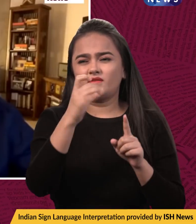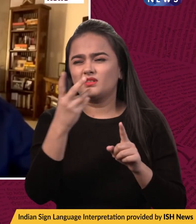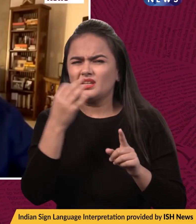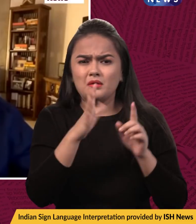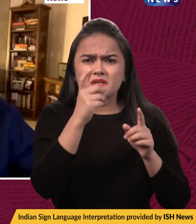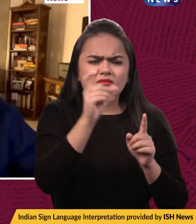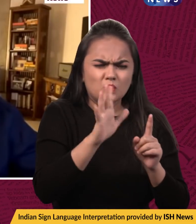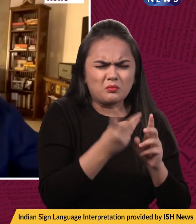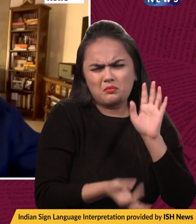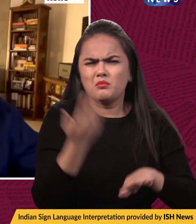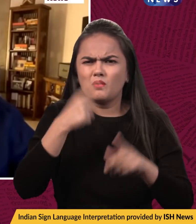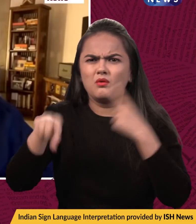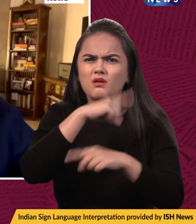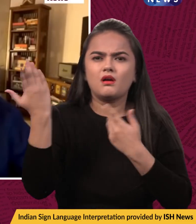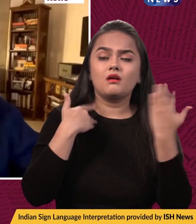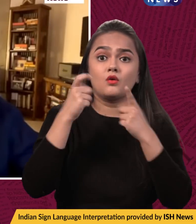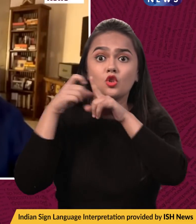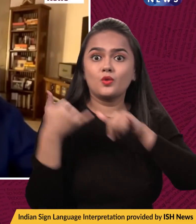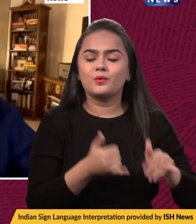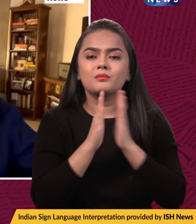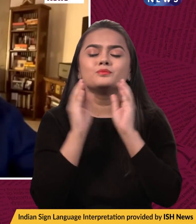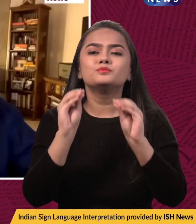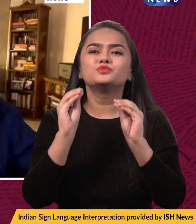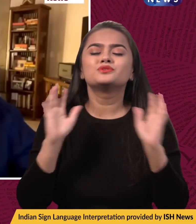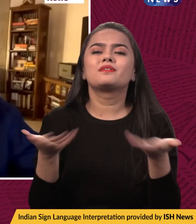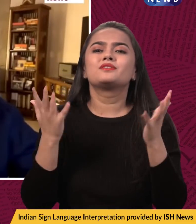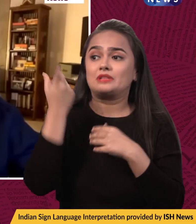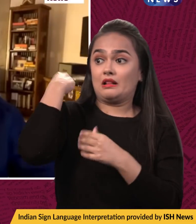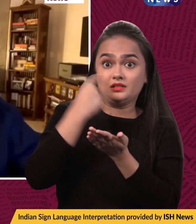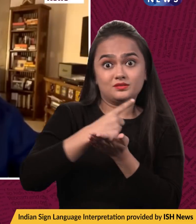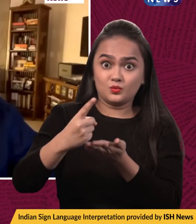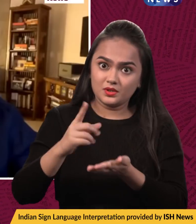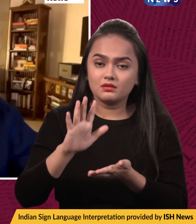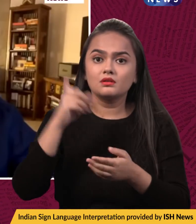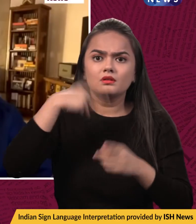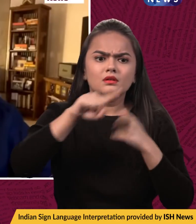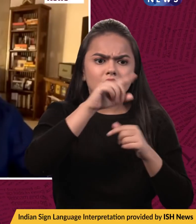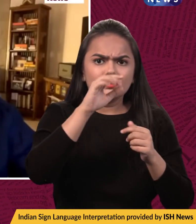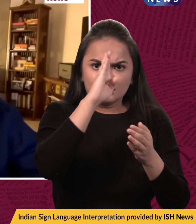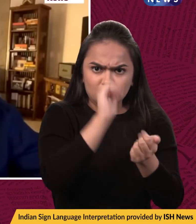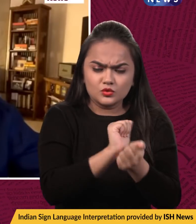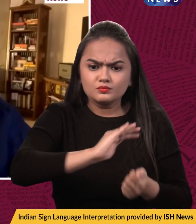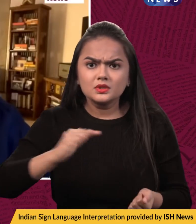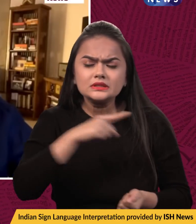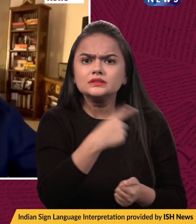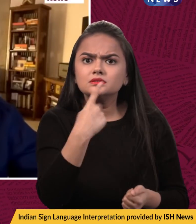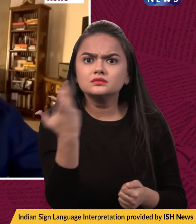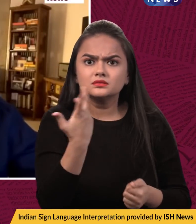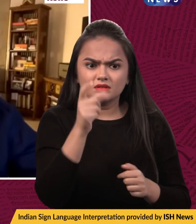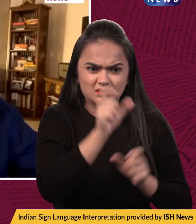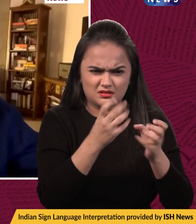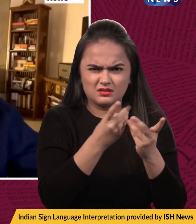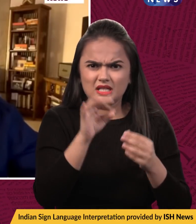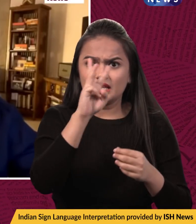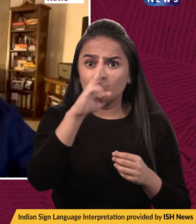injured in communal violence that took place around the Durga Puja celebrations last week. According to Al Jazeera, the police in Bangladesh have detained at